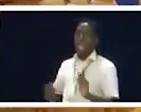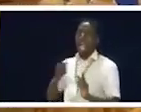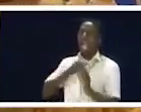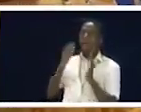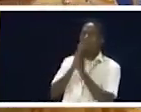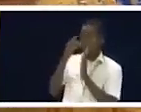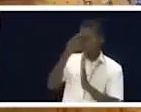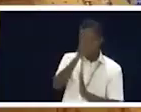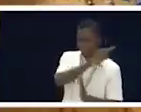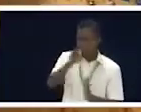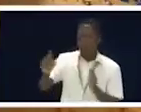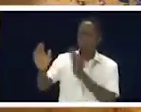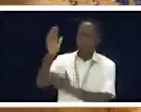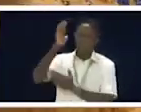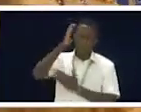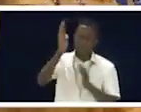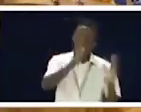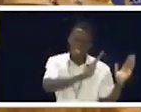up for greatness.